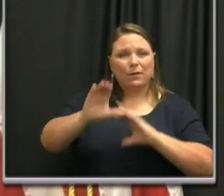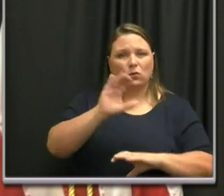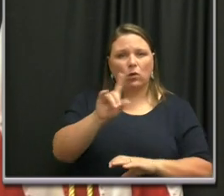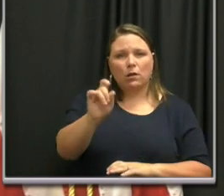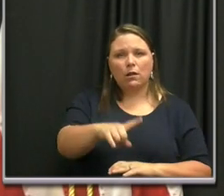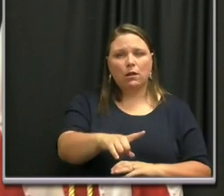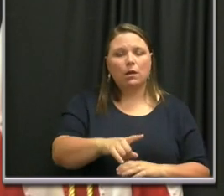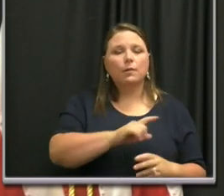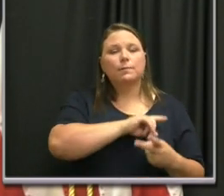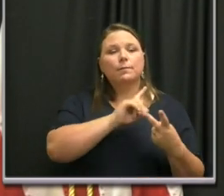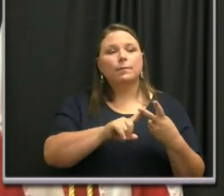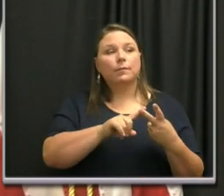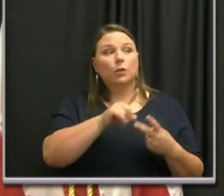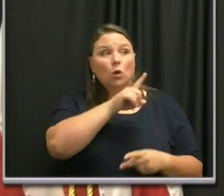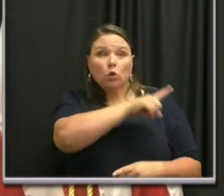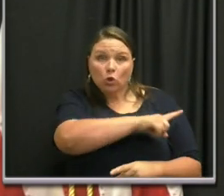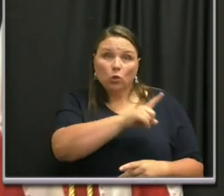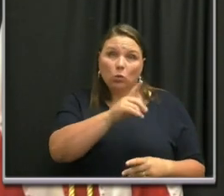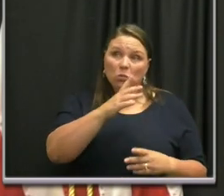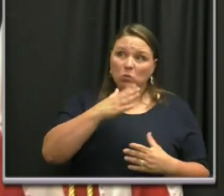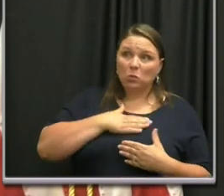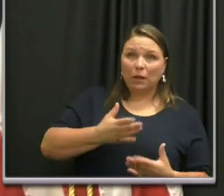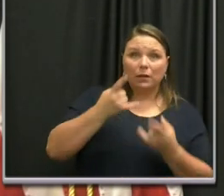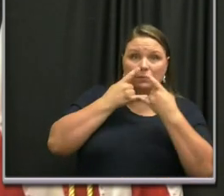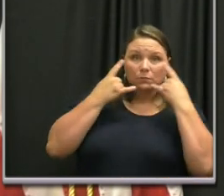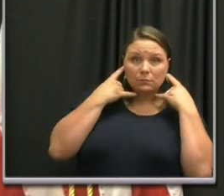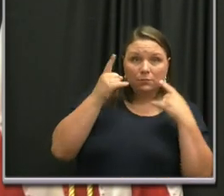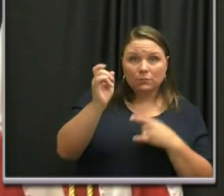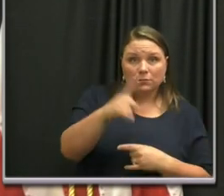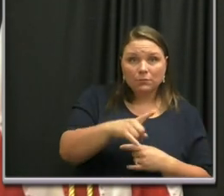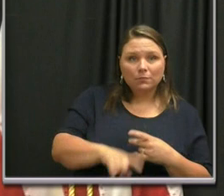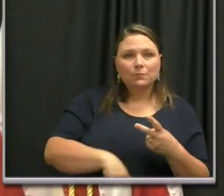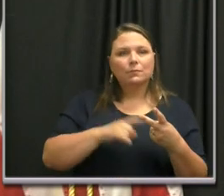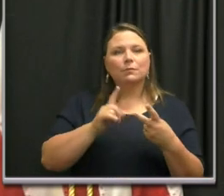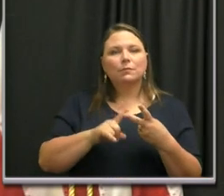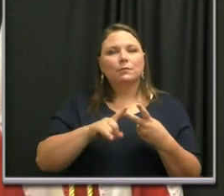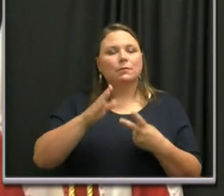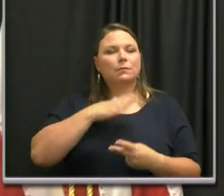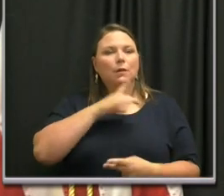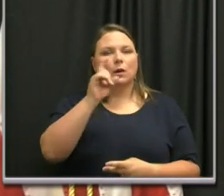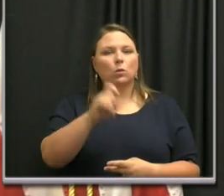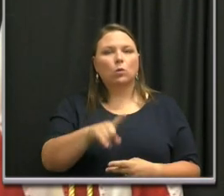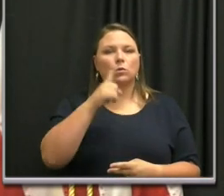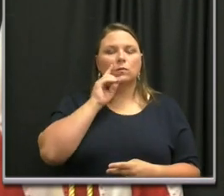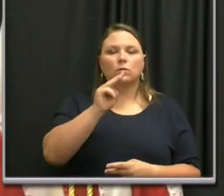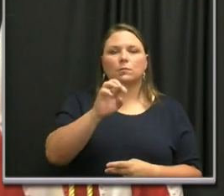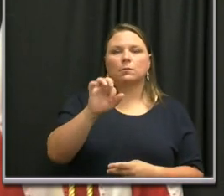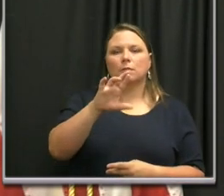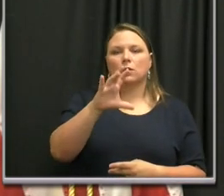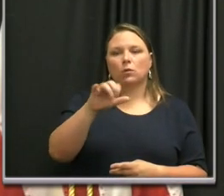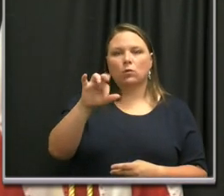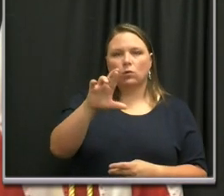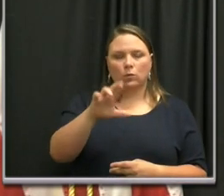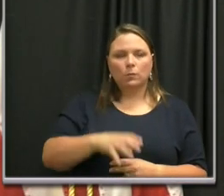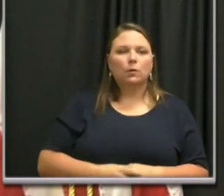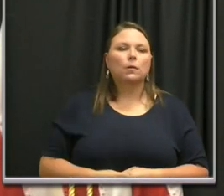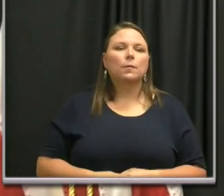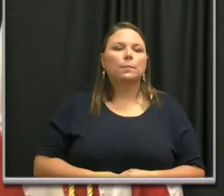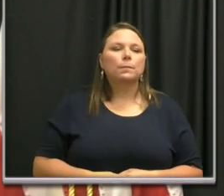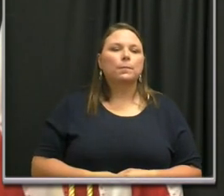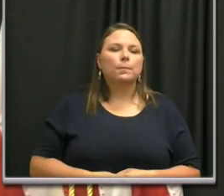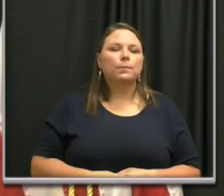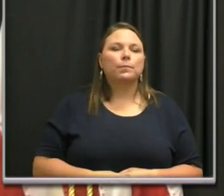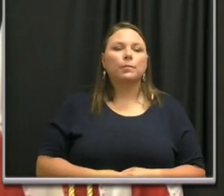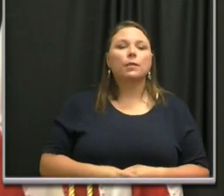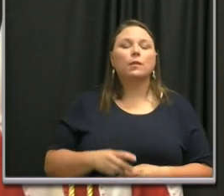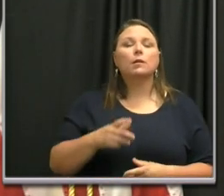them? And would you wear that mask? And then my question for Mayor Cooper. Mayor